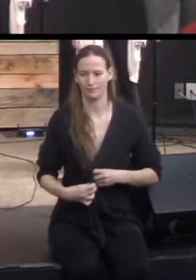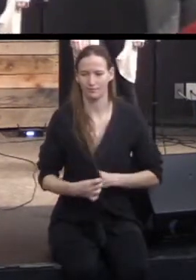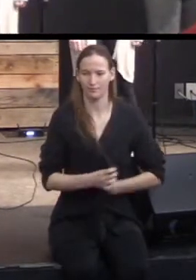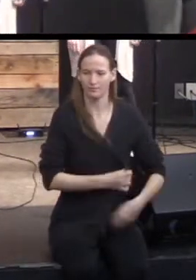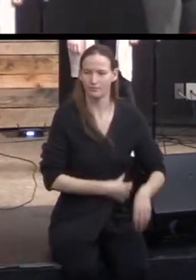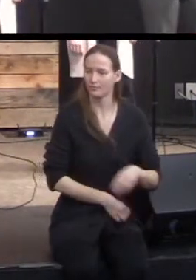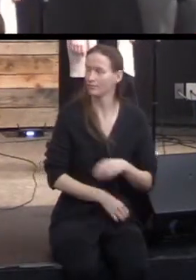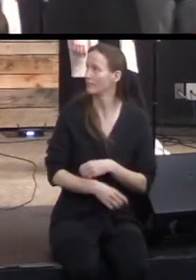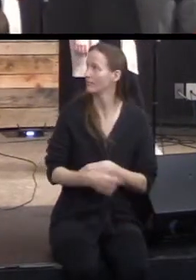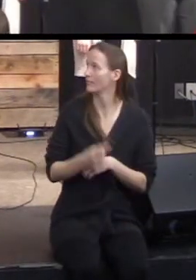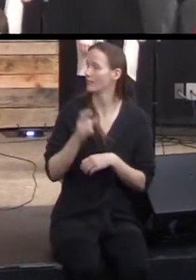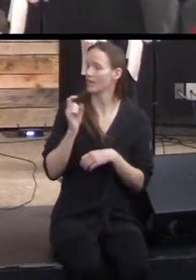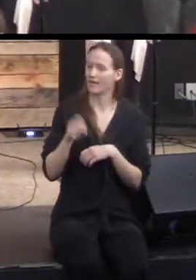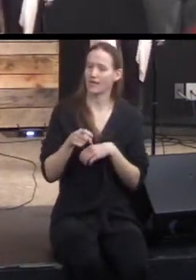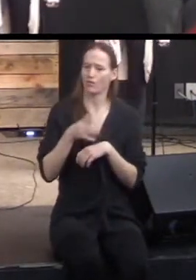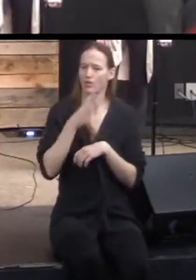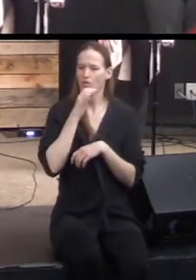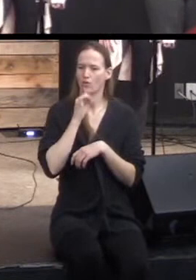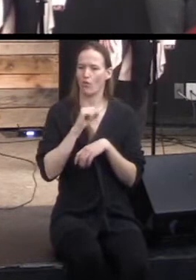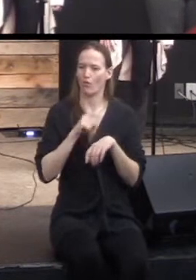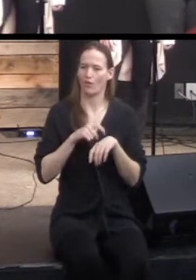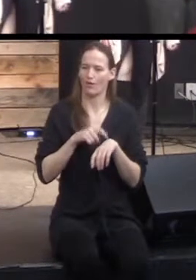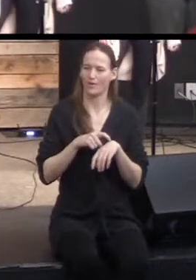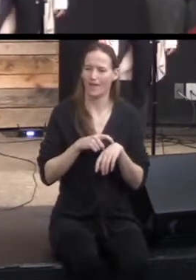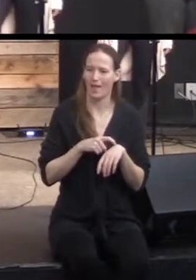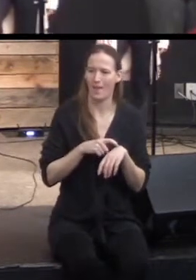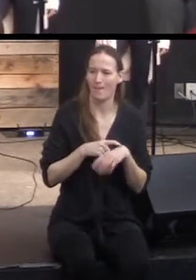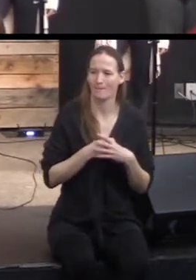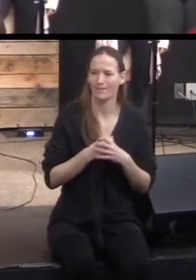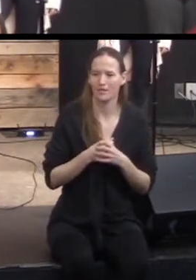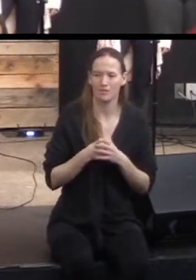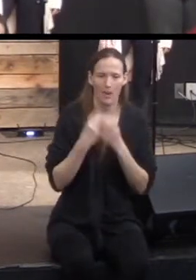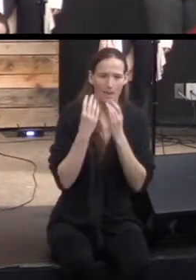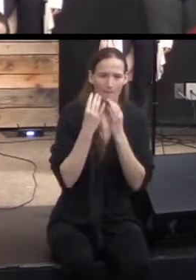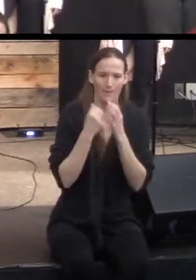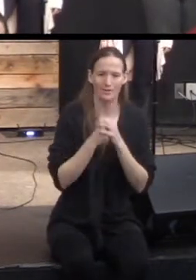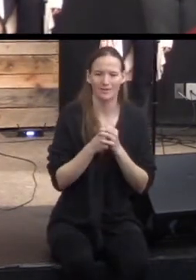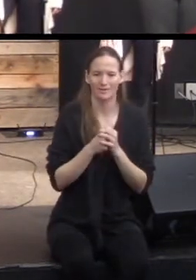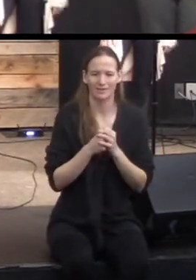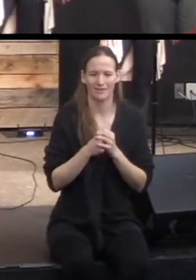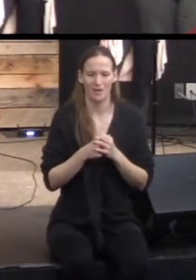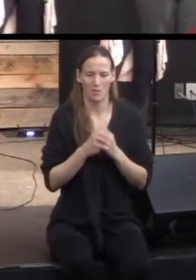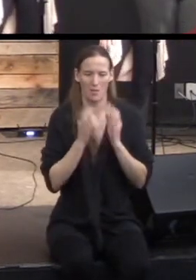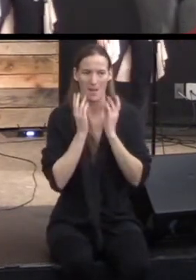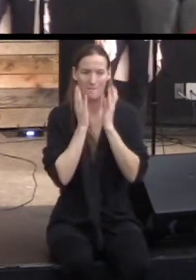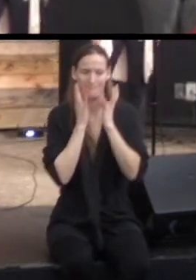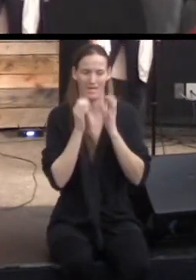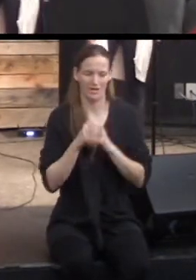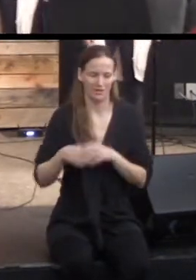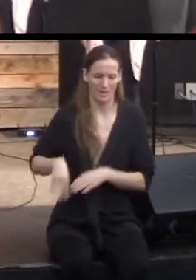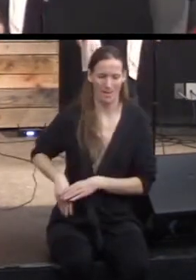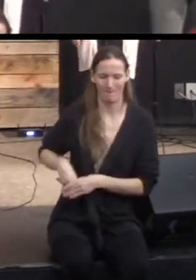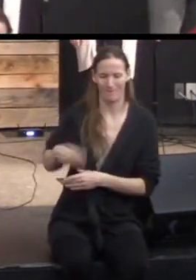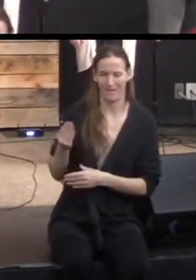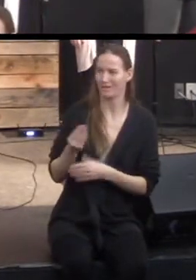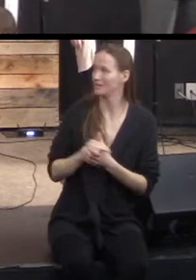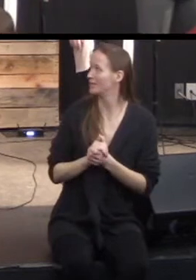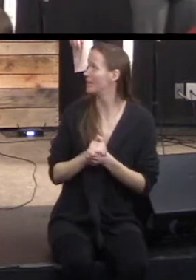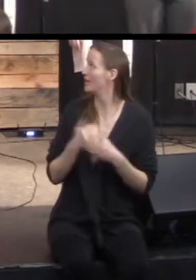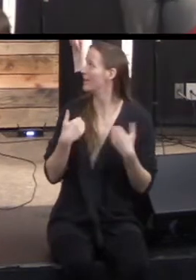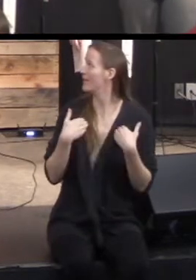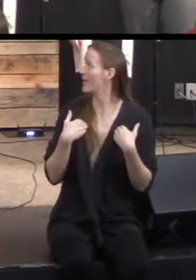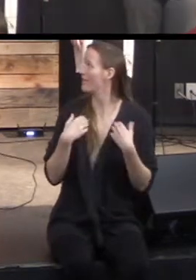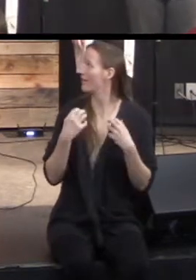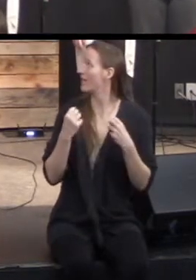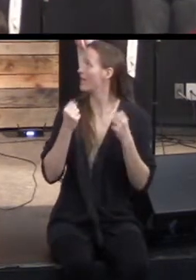I got to get one of these old-time pitch pipe things out. I'm almost embarrassed to take it out of my pocket here. We got all these modern